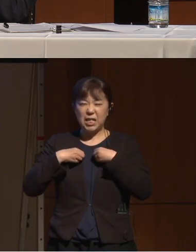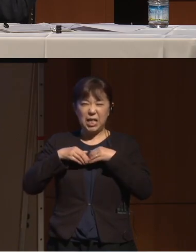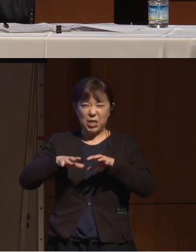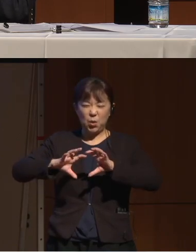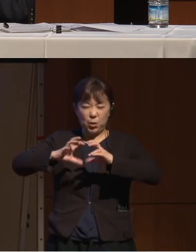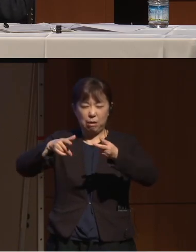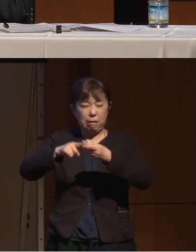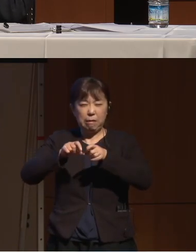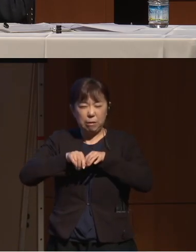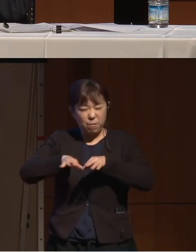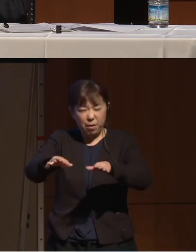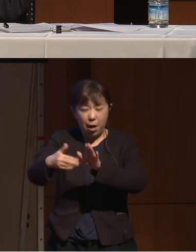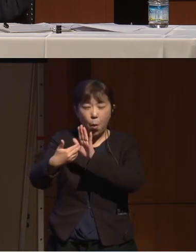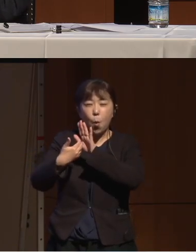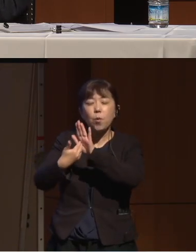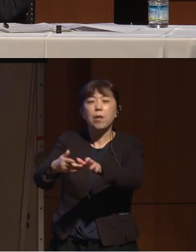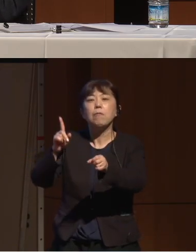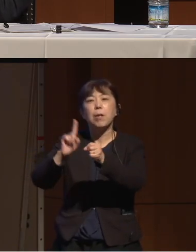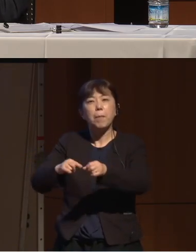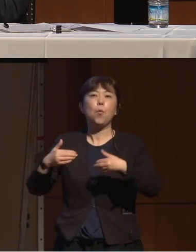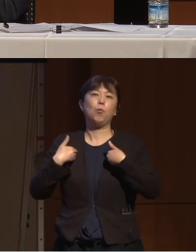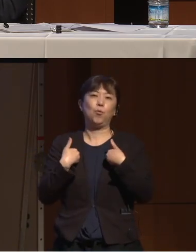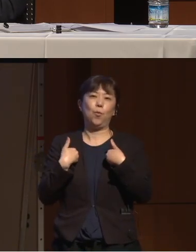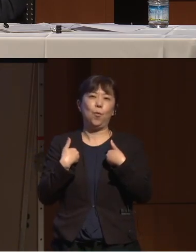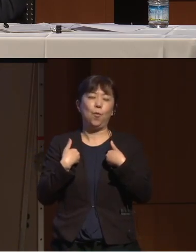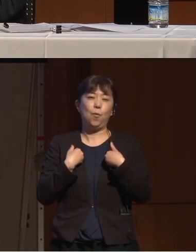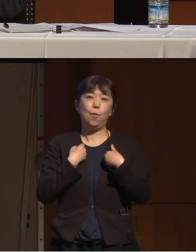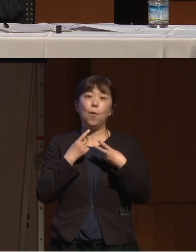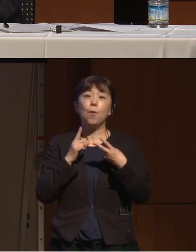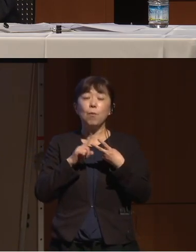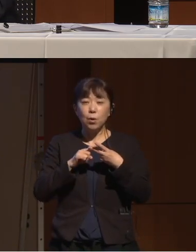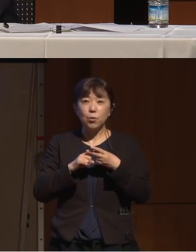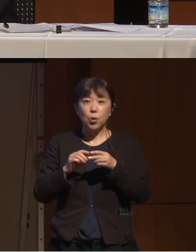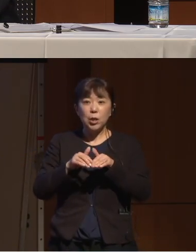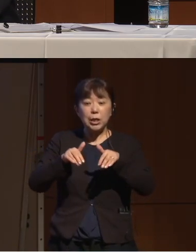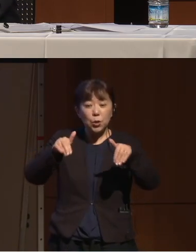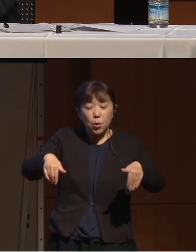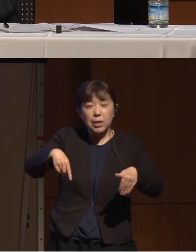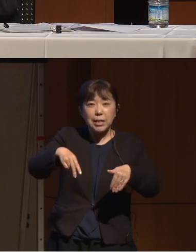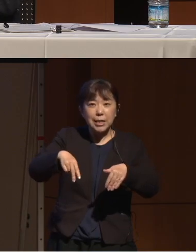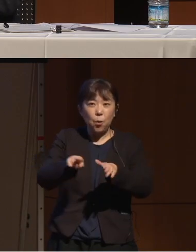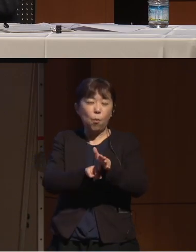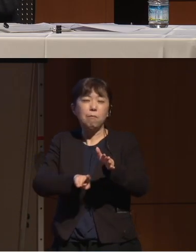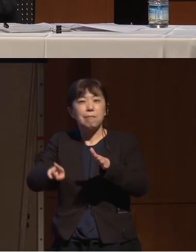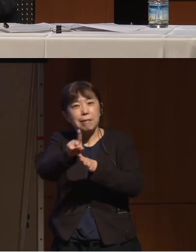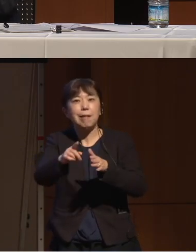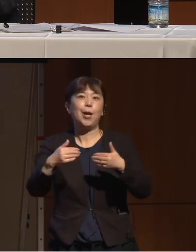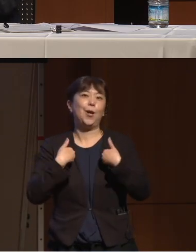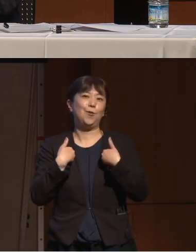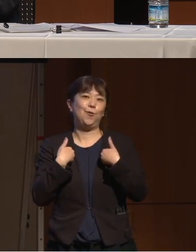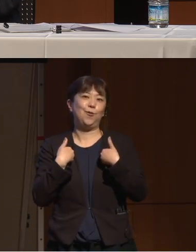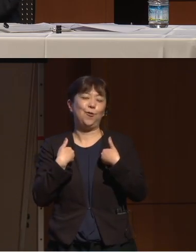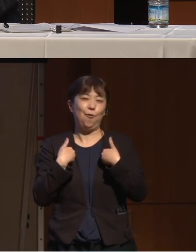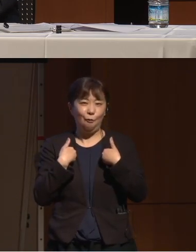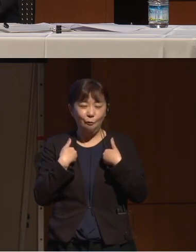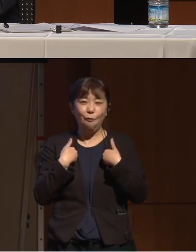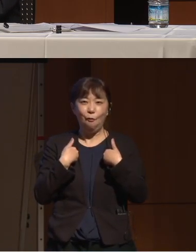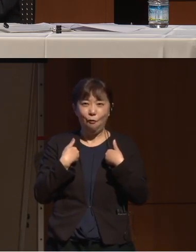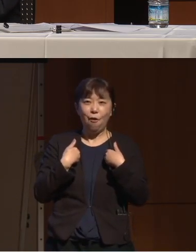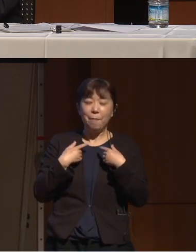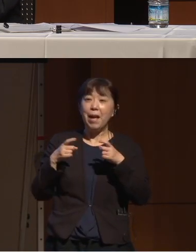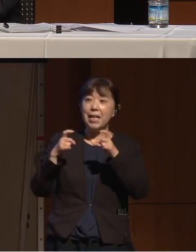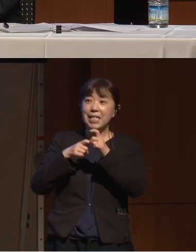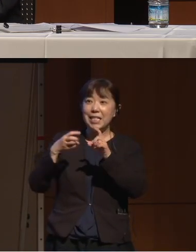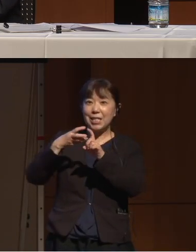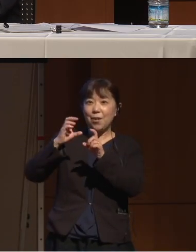an organizer, leader like Dr. Hatchett, lead us to the next